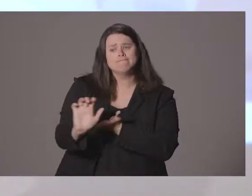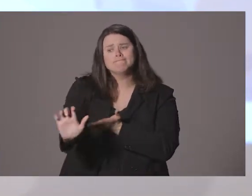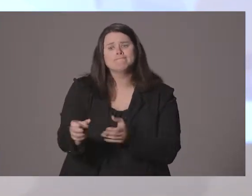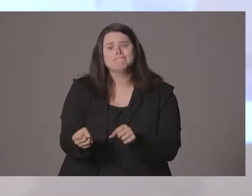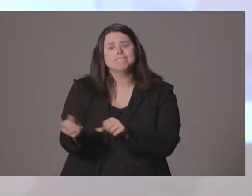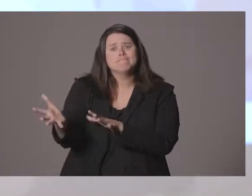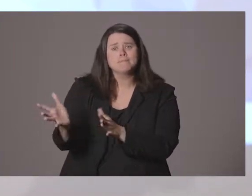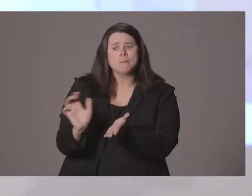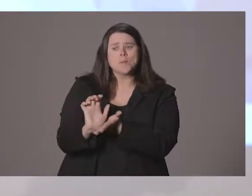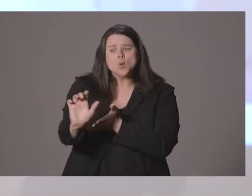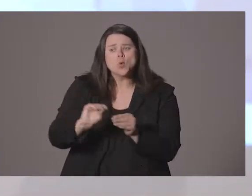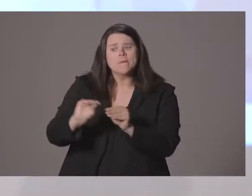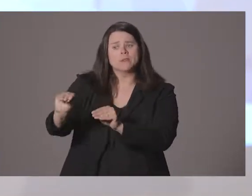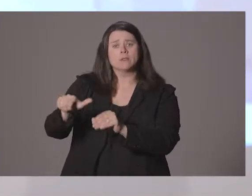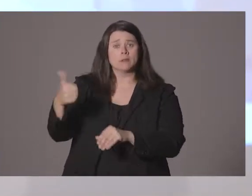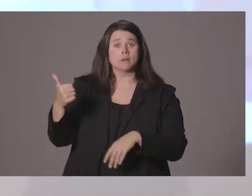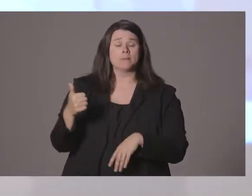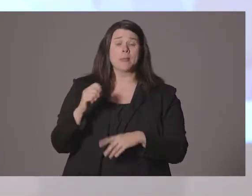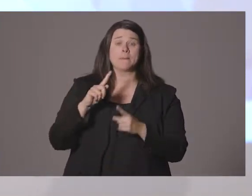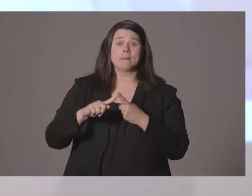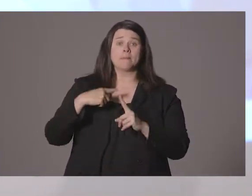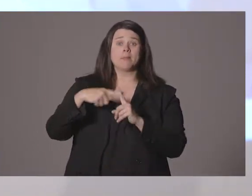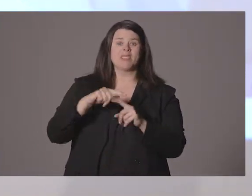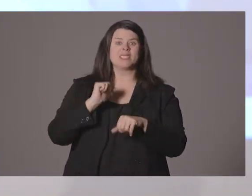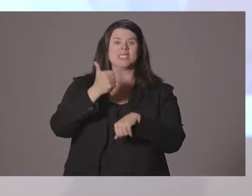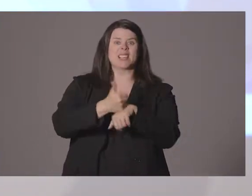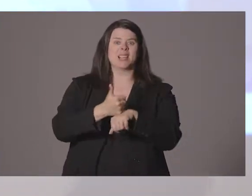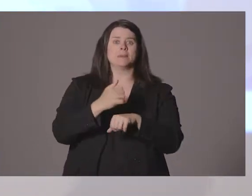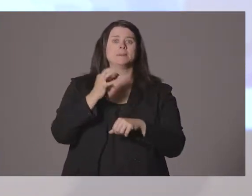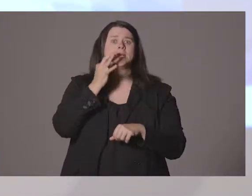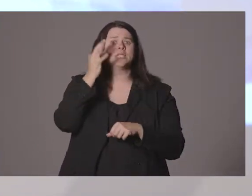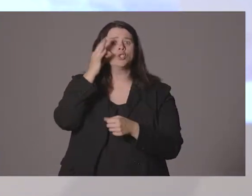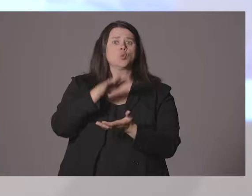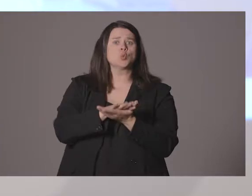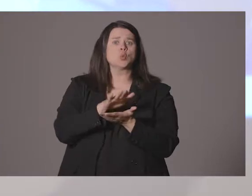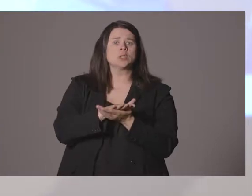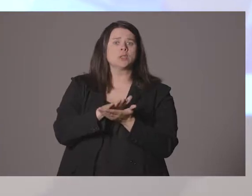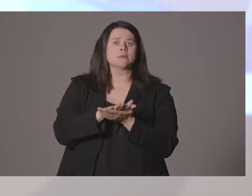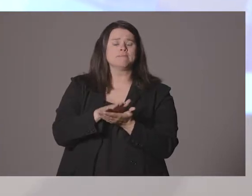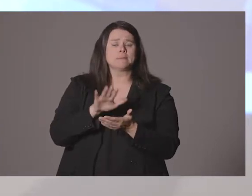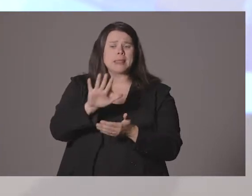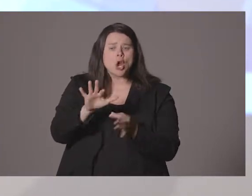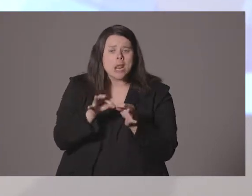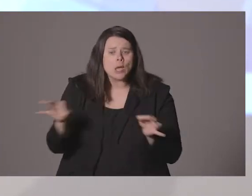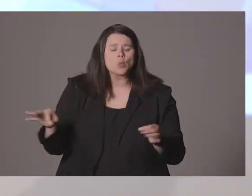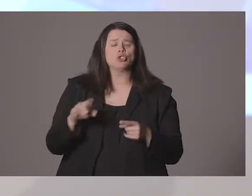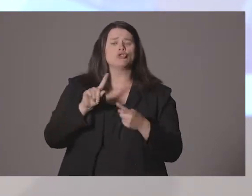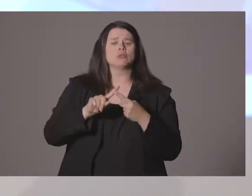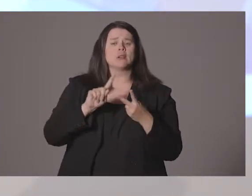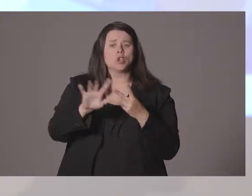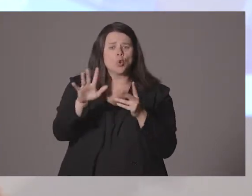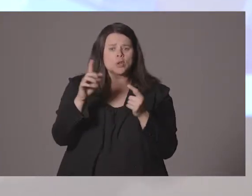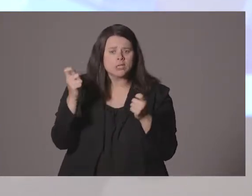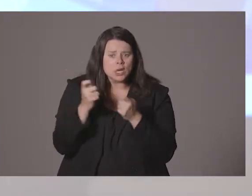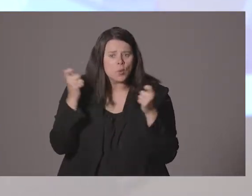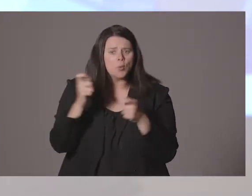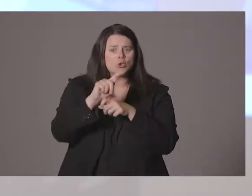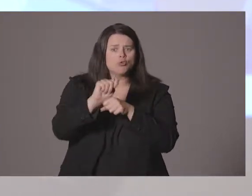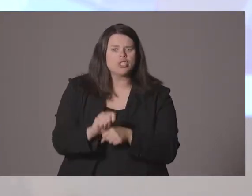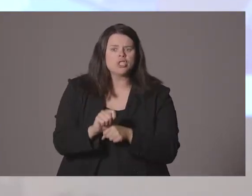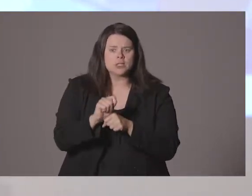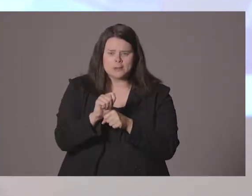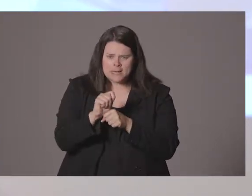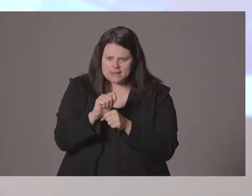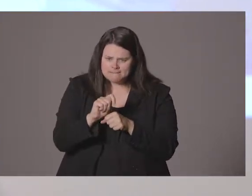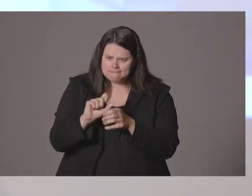forget their language, their ceremonies, the way that they knew how to heal in community. And that history